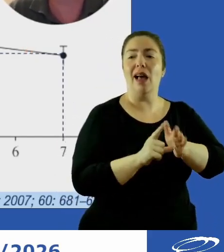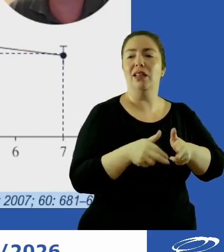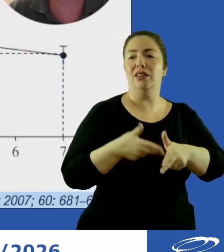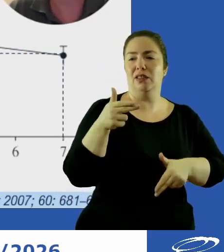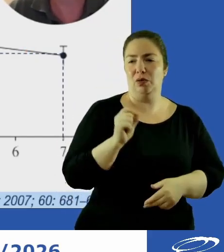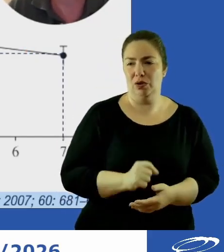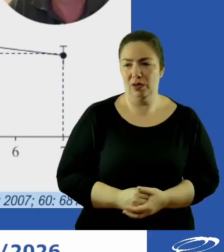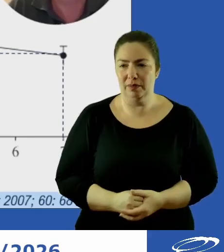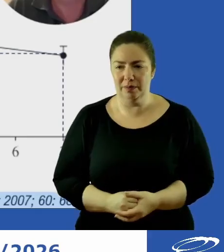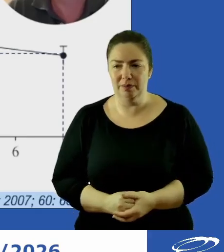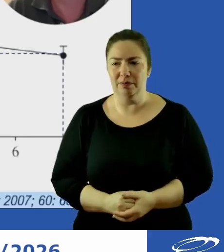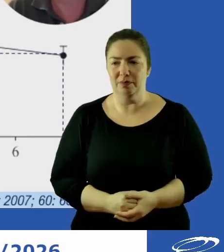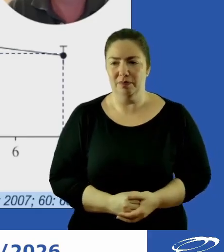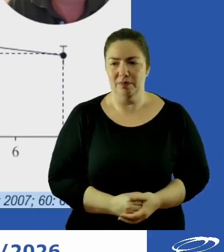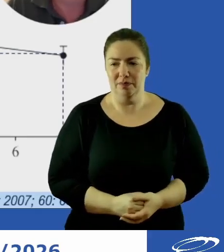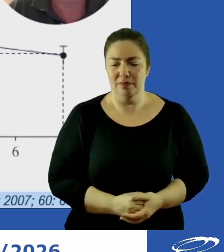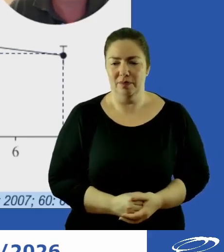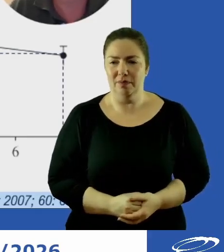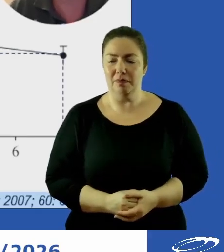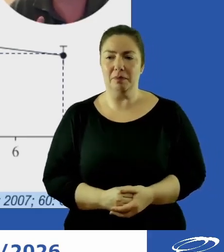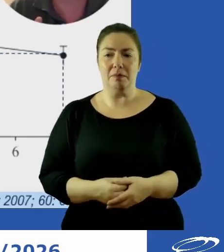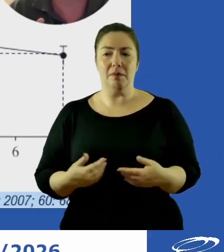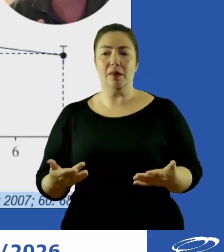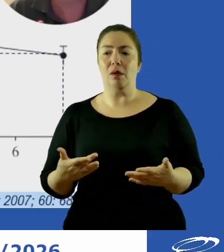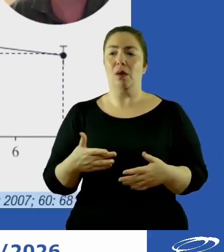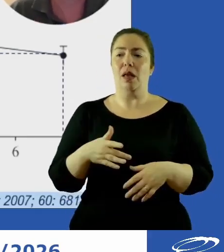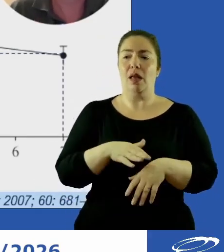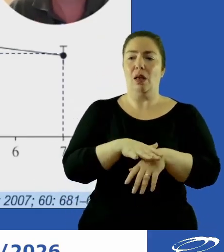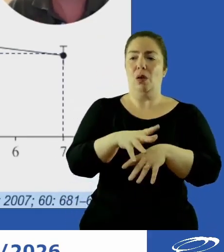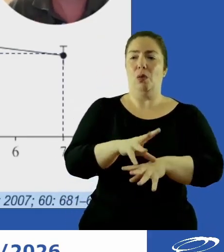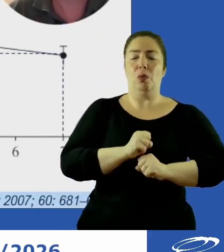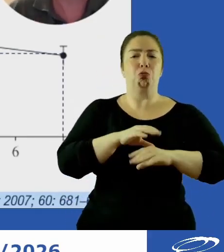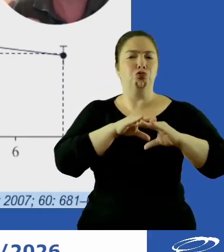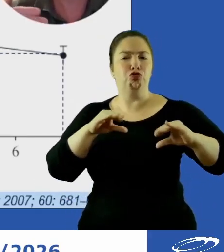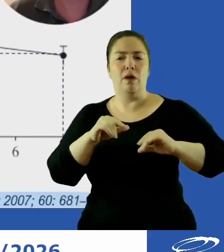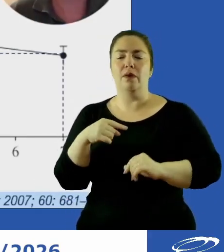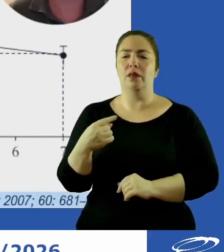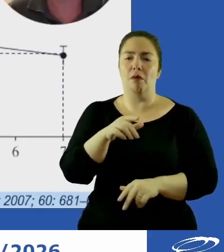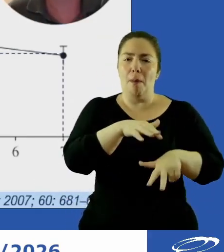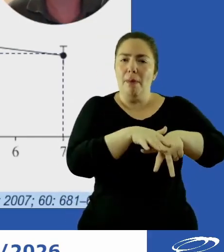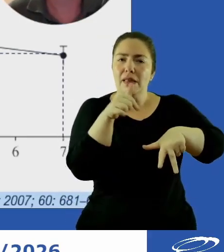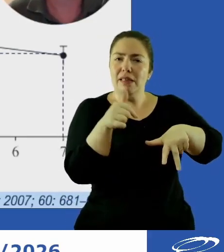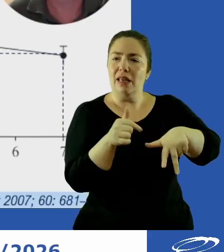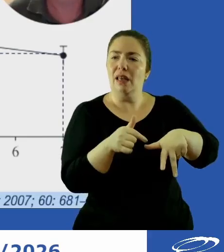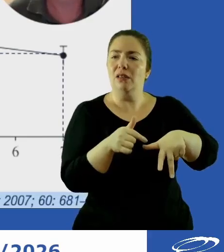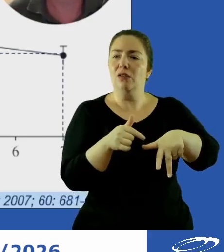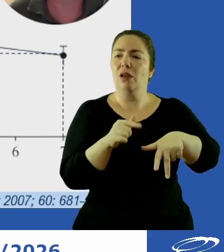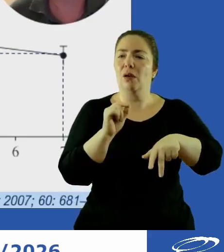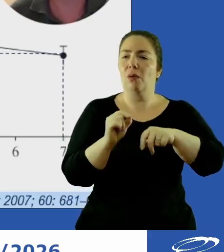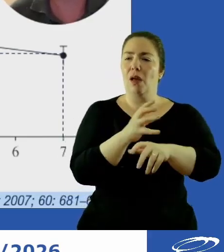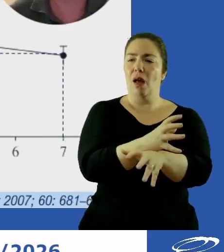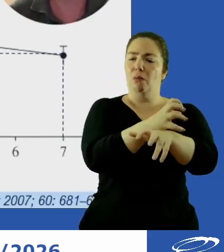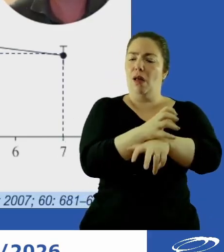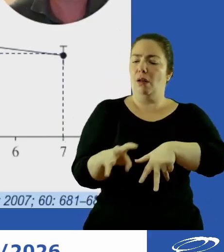drugs, to cure these infections. This is quite comfortable. But of course, now we are talking about bone and joint